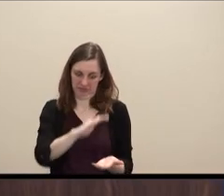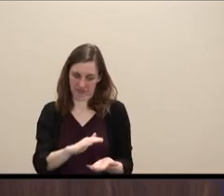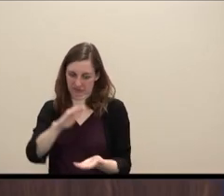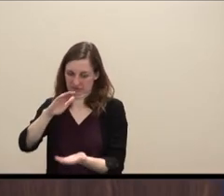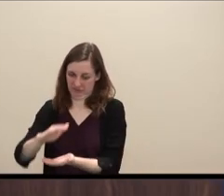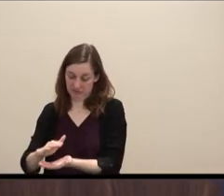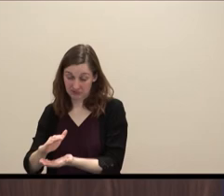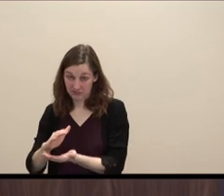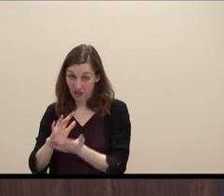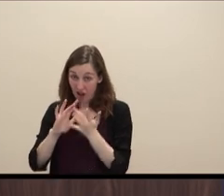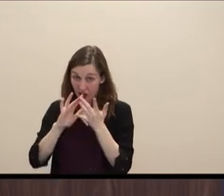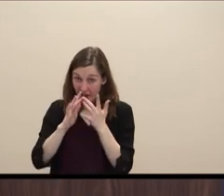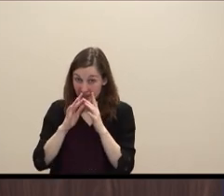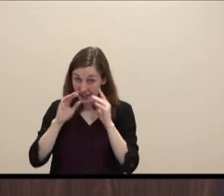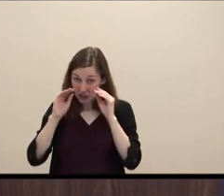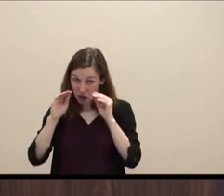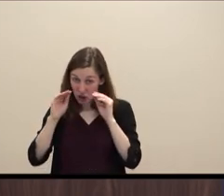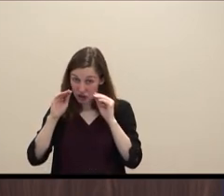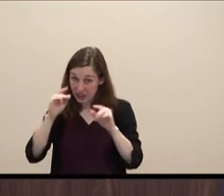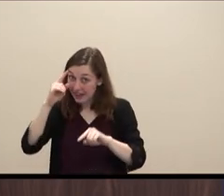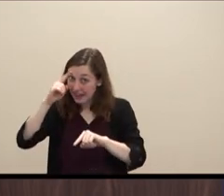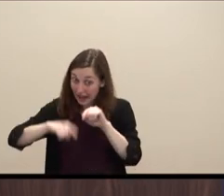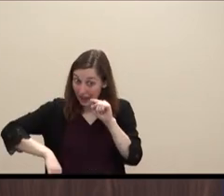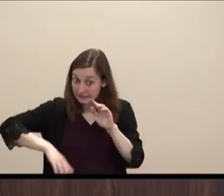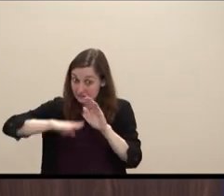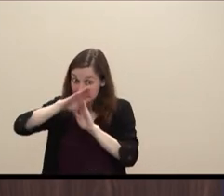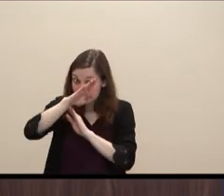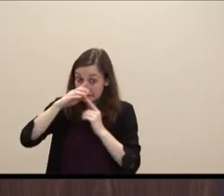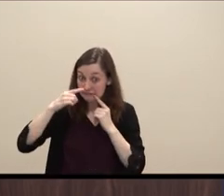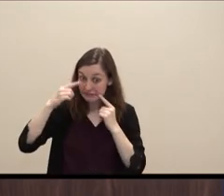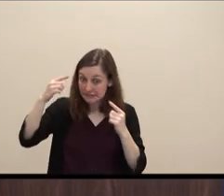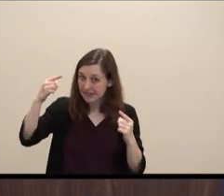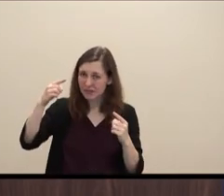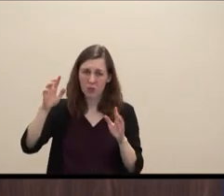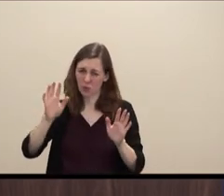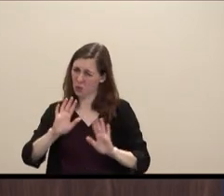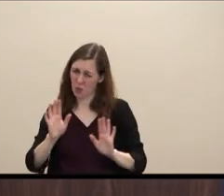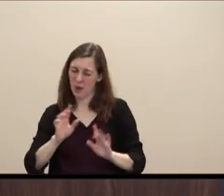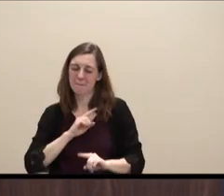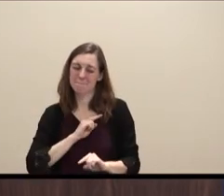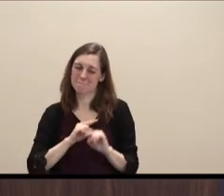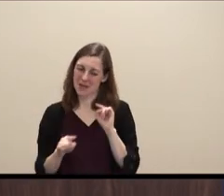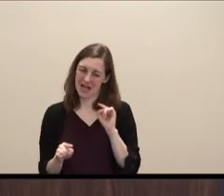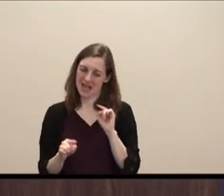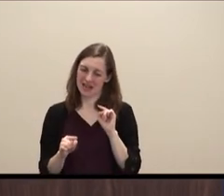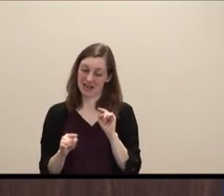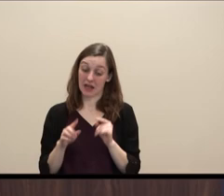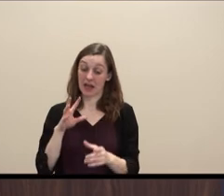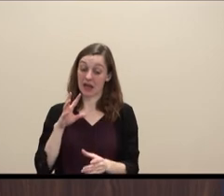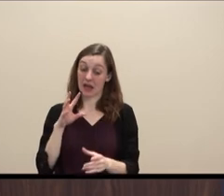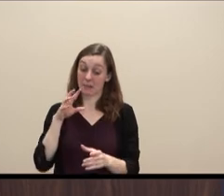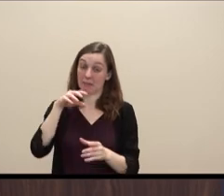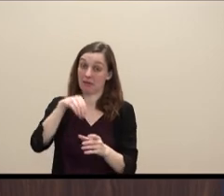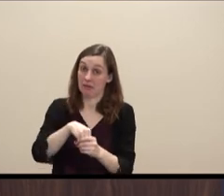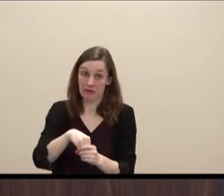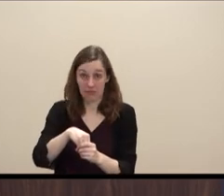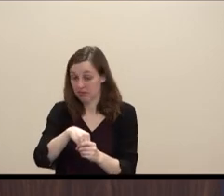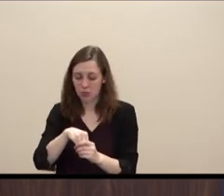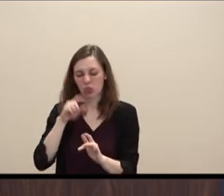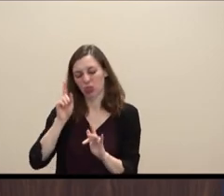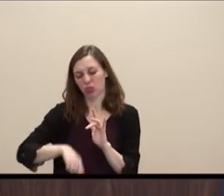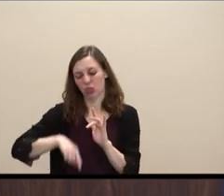instruction can't be successful, but it isn't successful if we're not, you know, participating in it. And